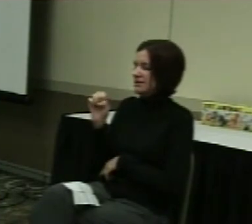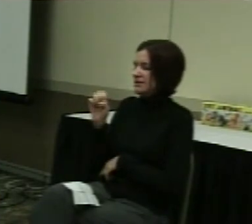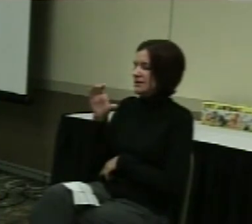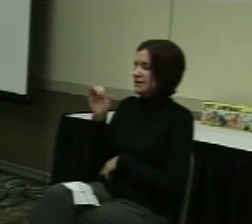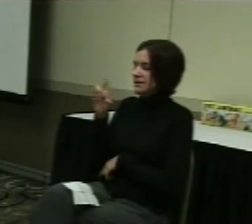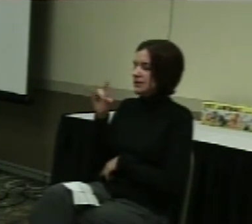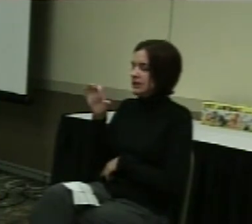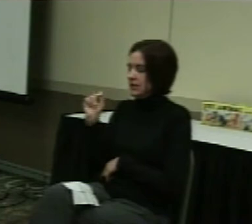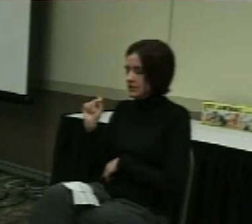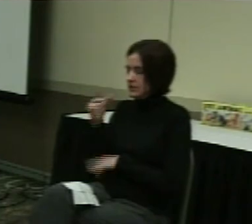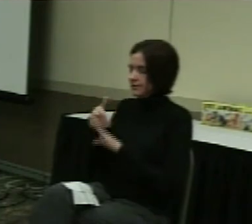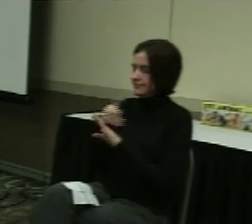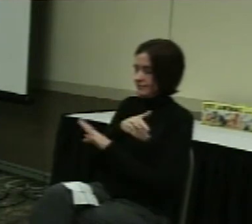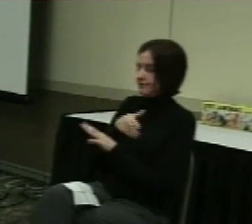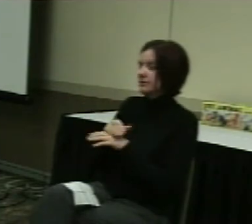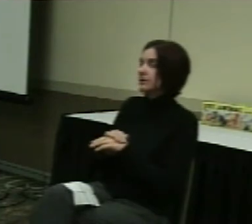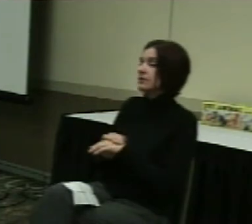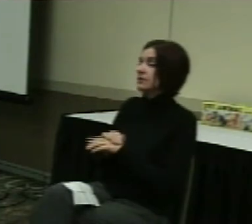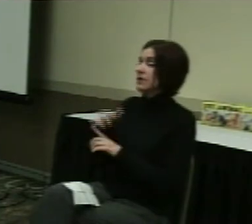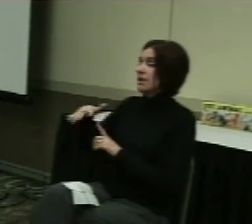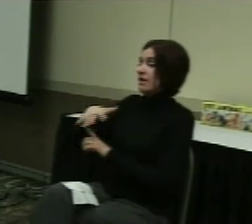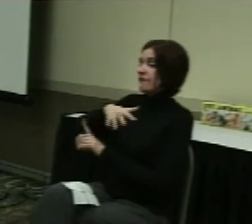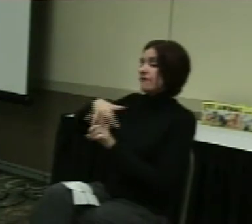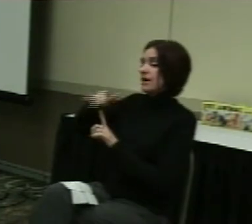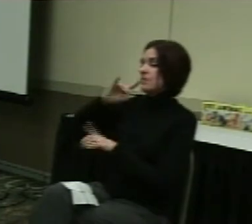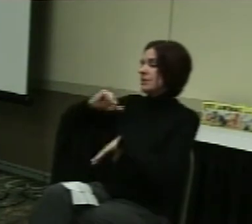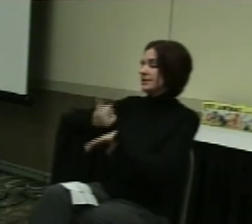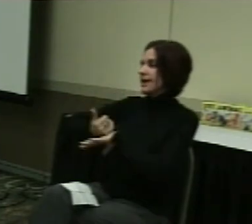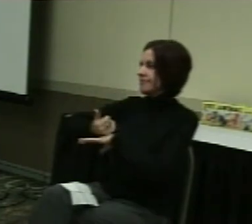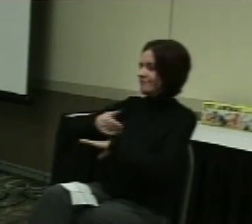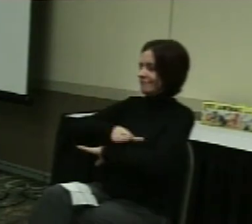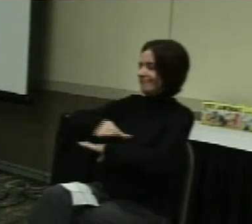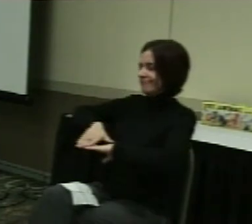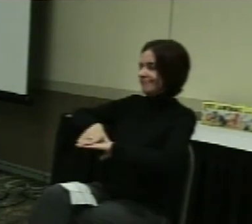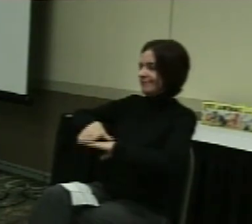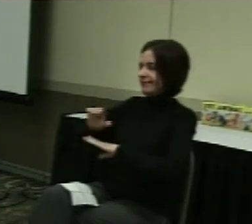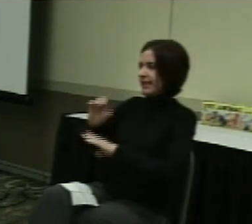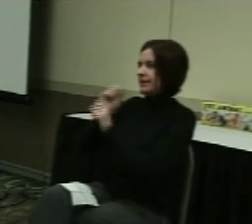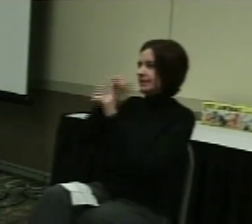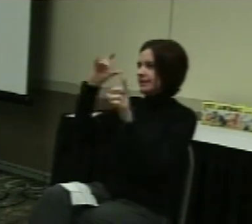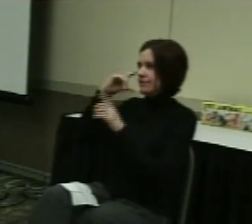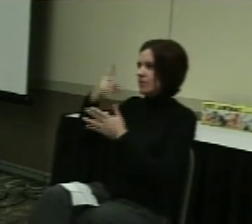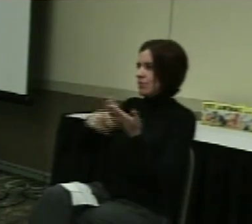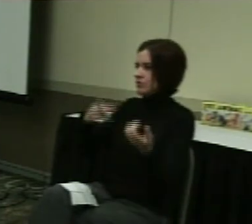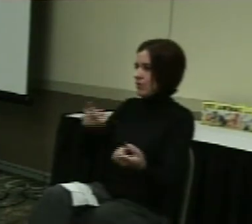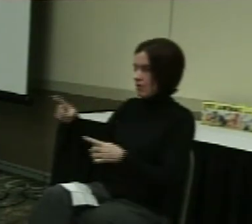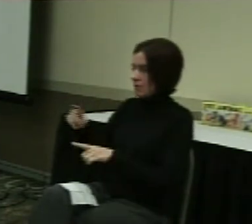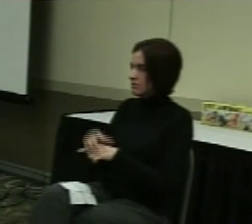The environment sets the stage for what's going on. So if the teacher